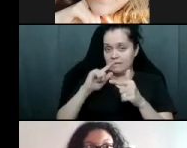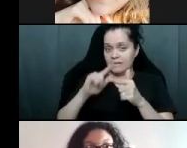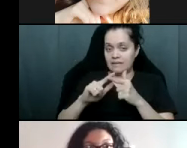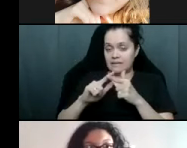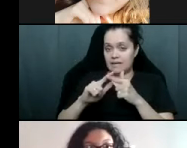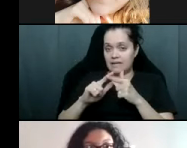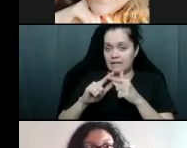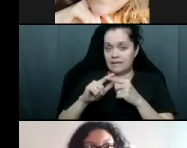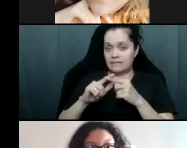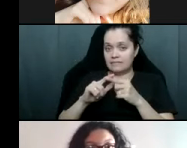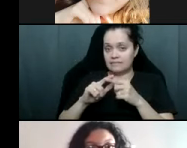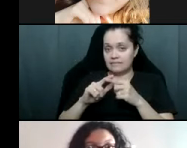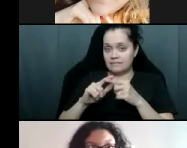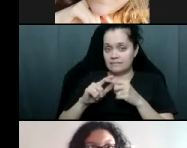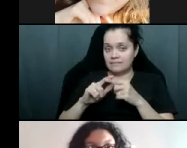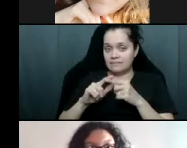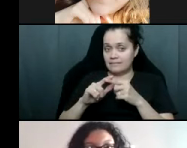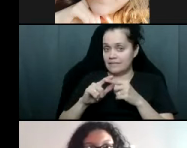like